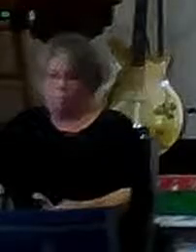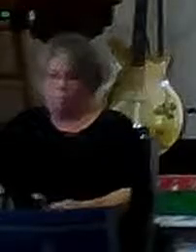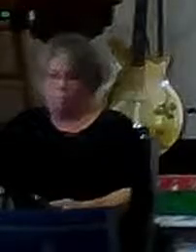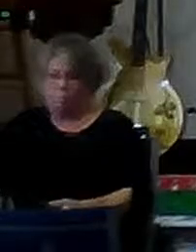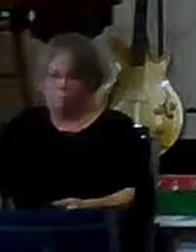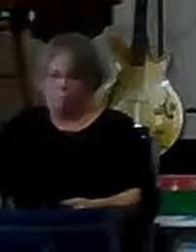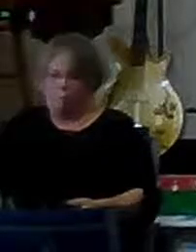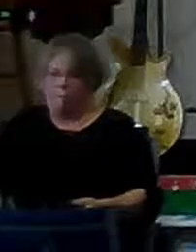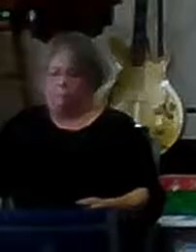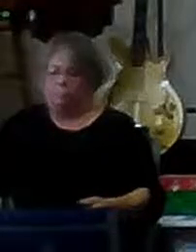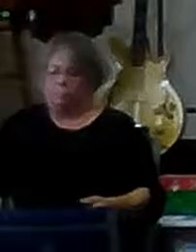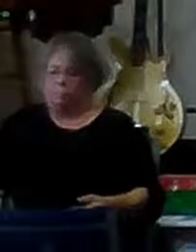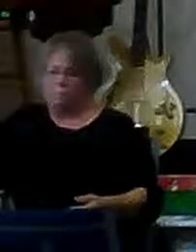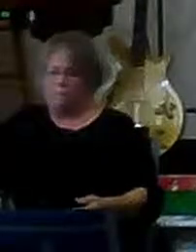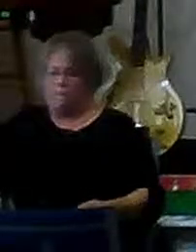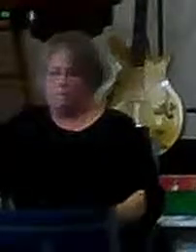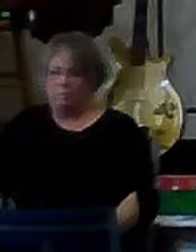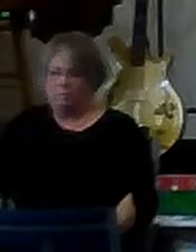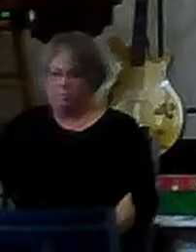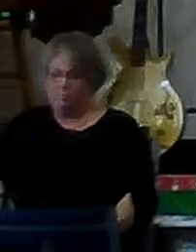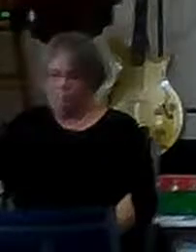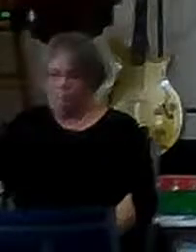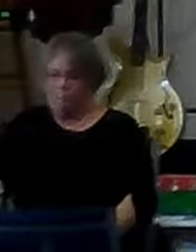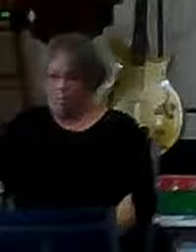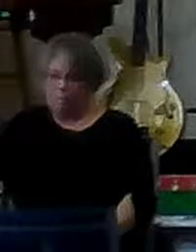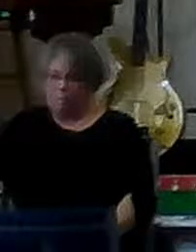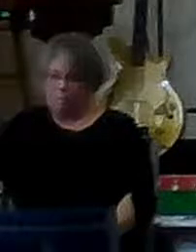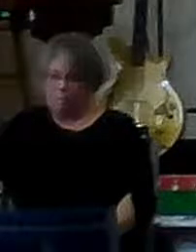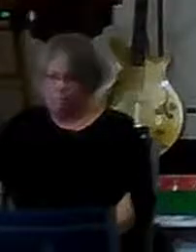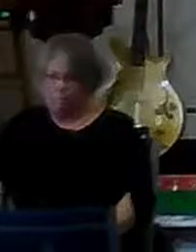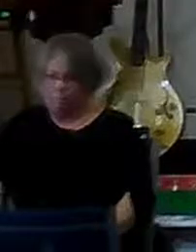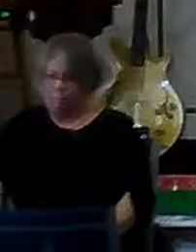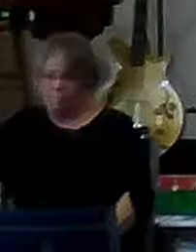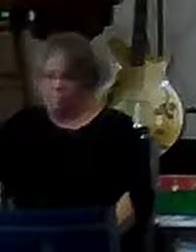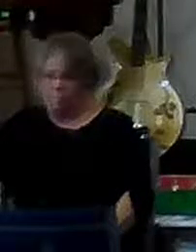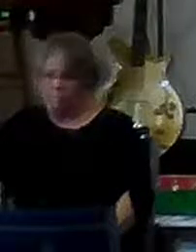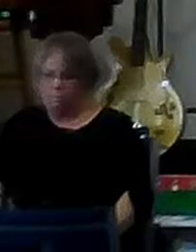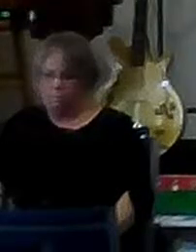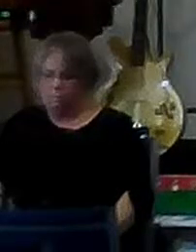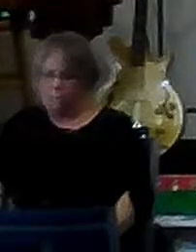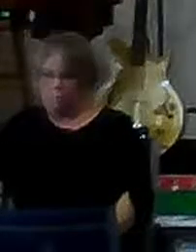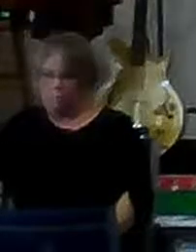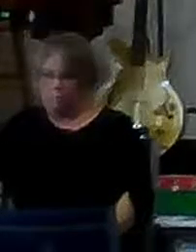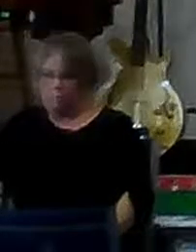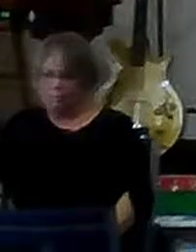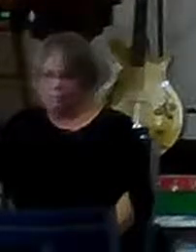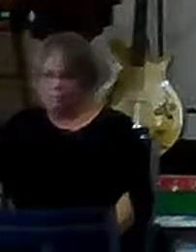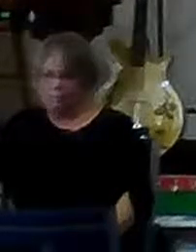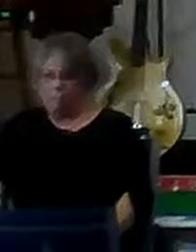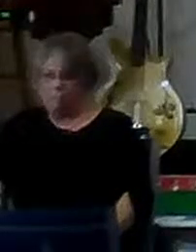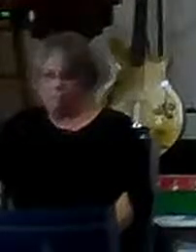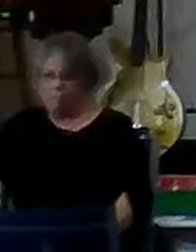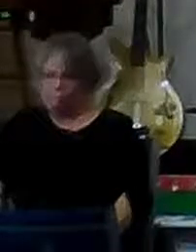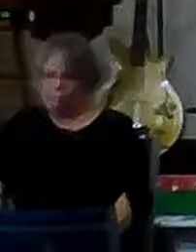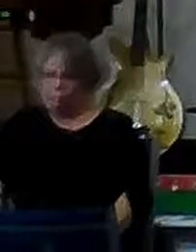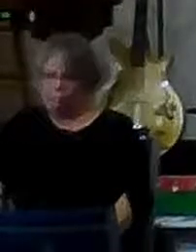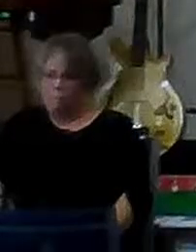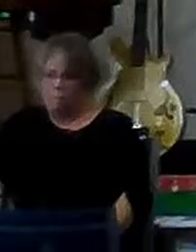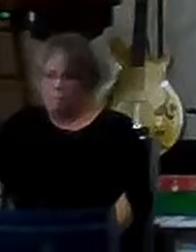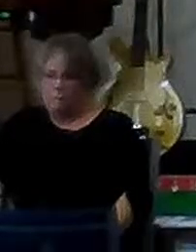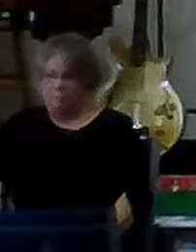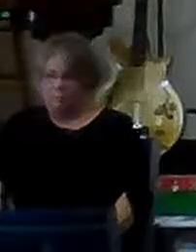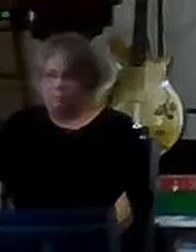conscience bears me witness in the Holy Spirit that I have great sorrow and unceasing